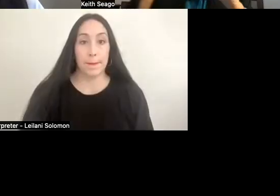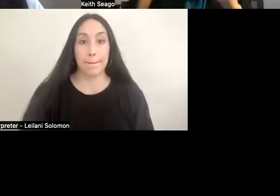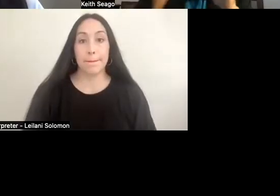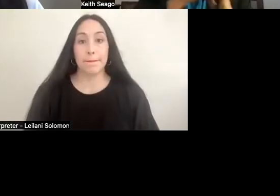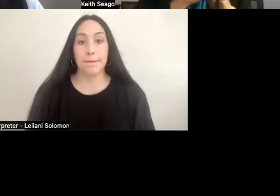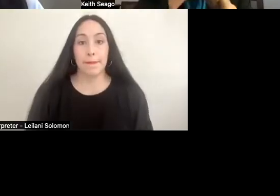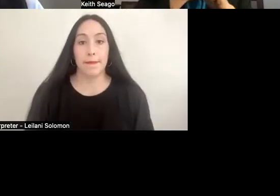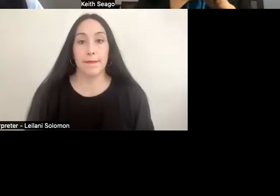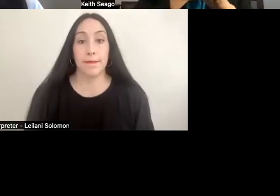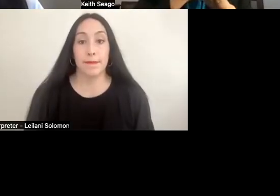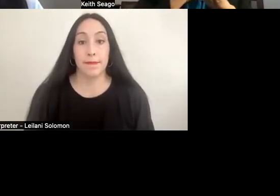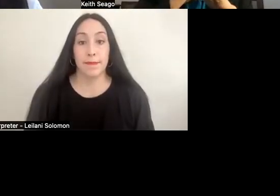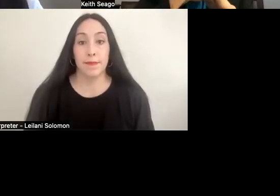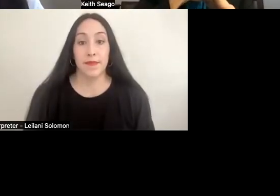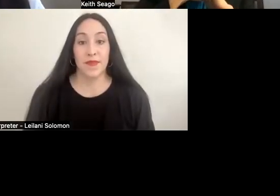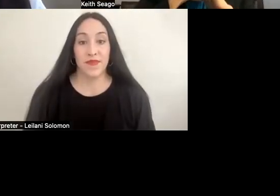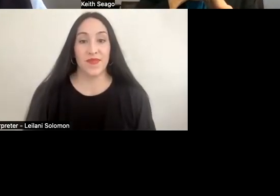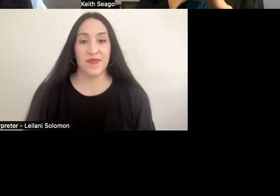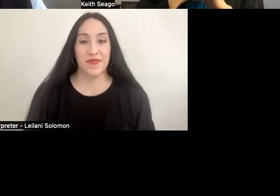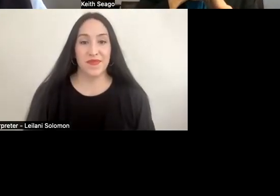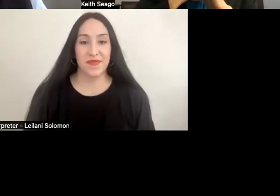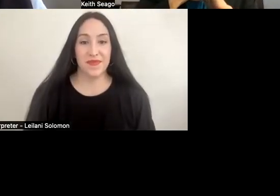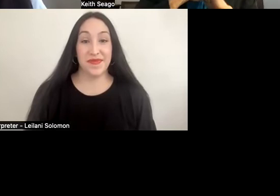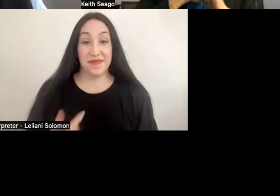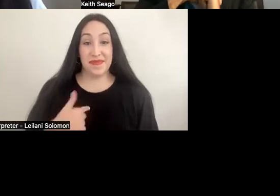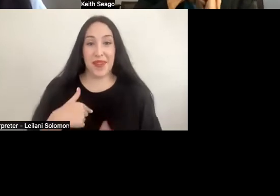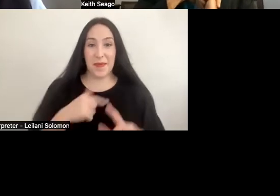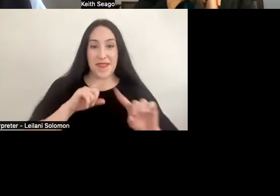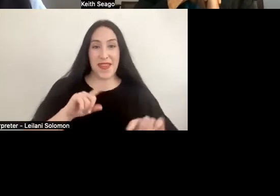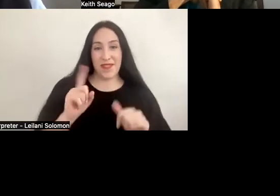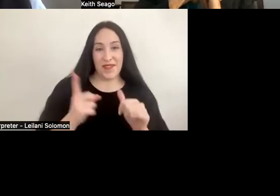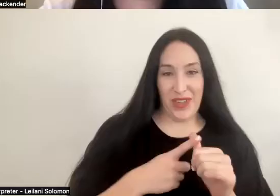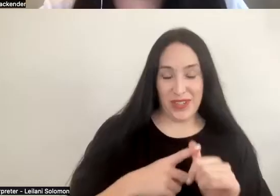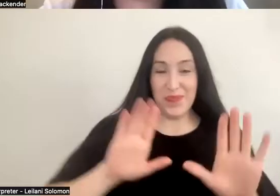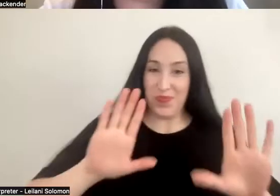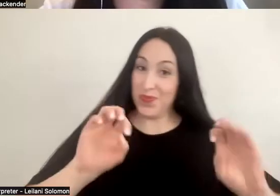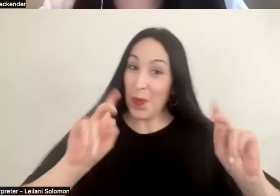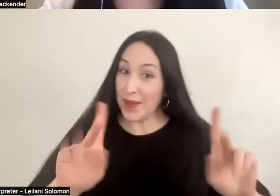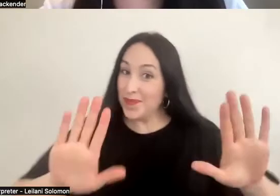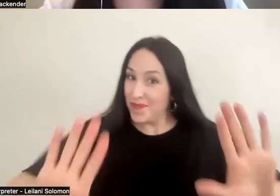Let me take that first. Thanks, Keith. Tighten your seatbelts